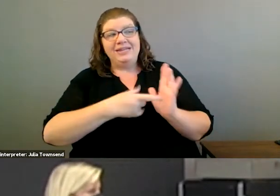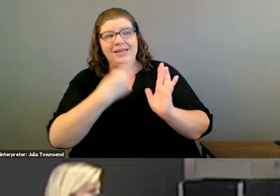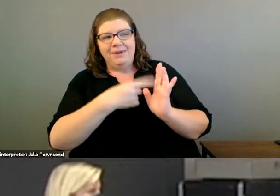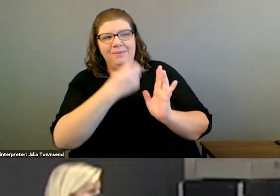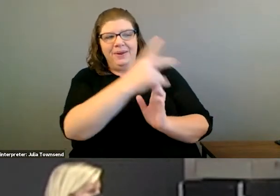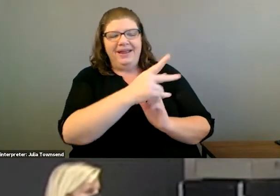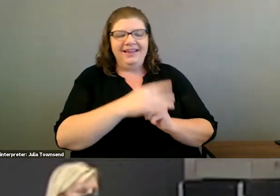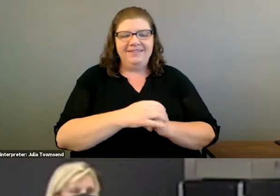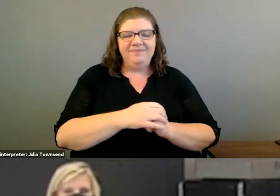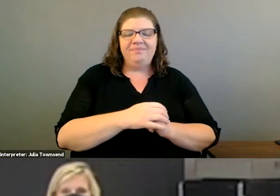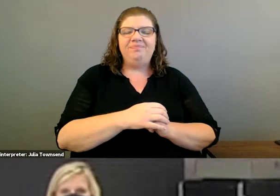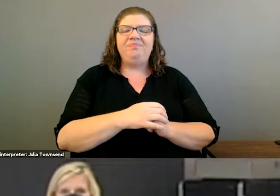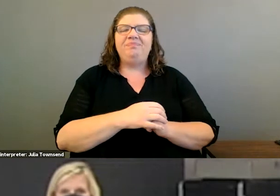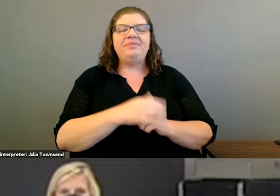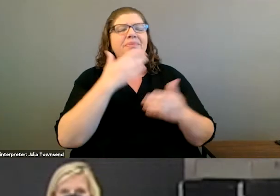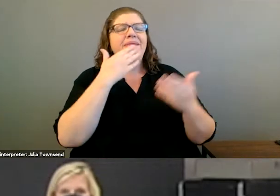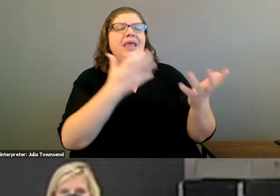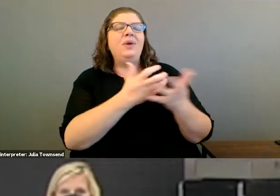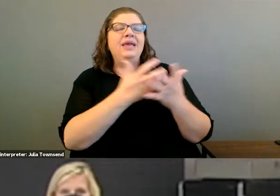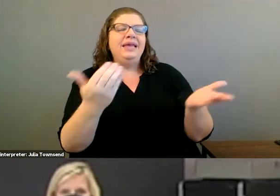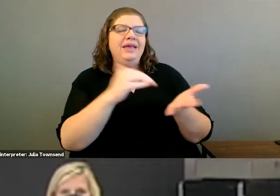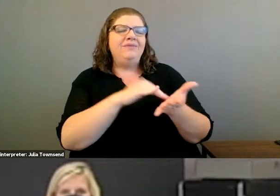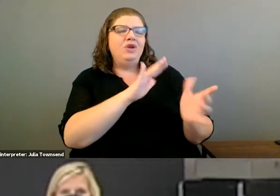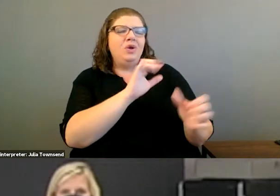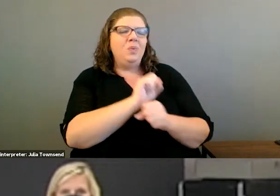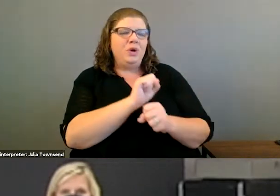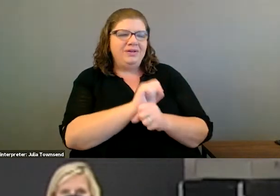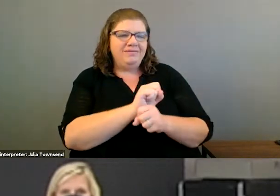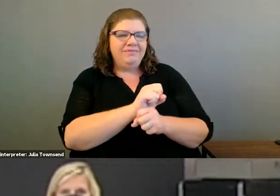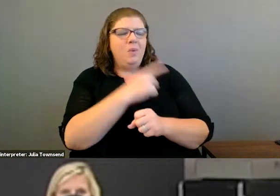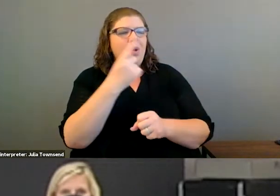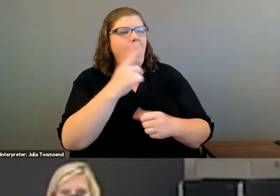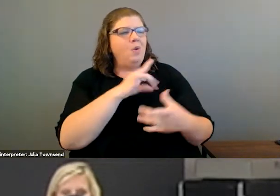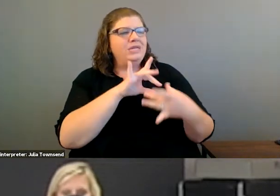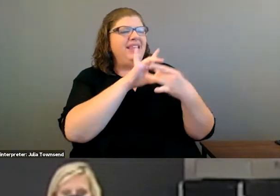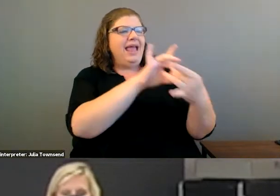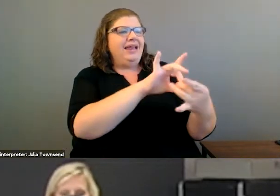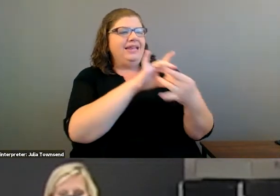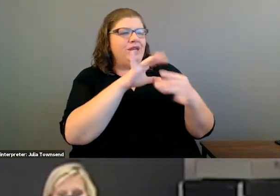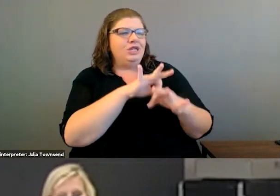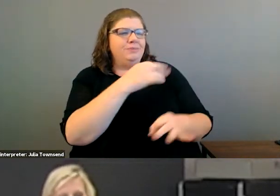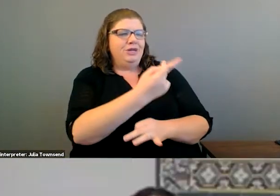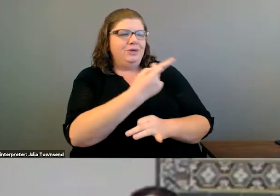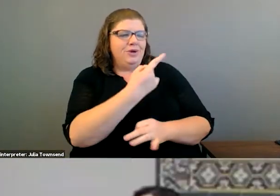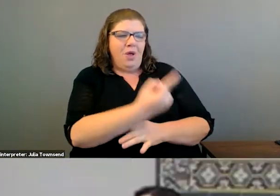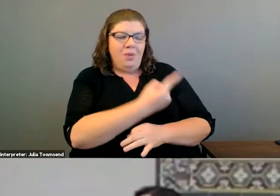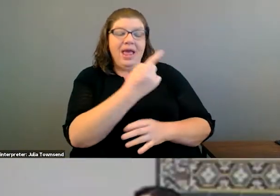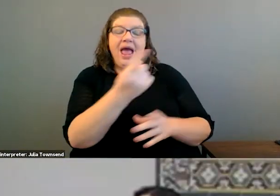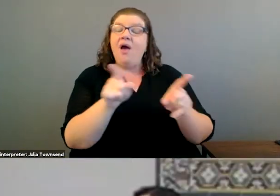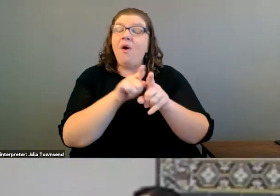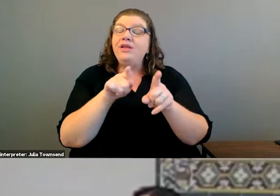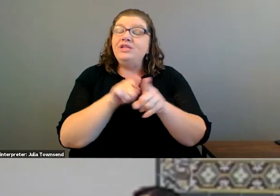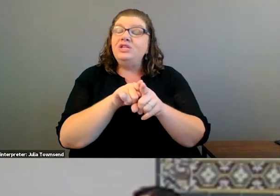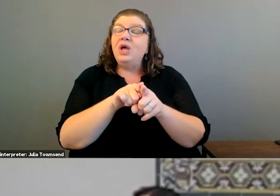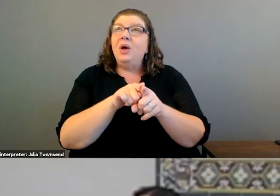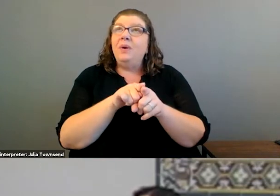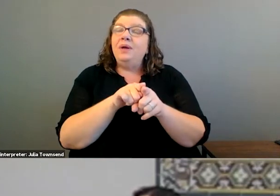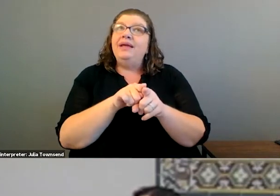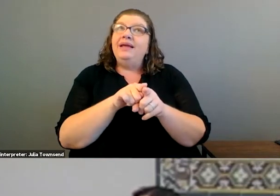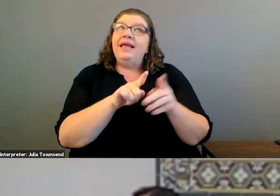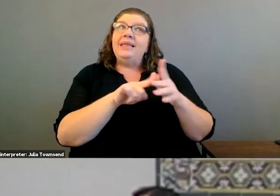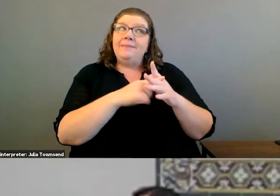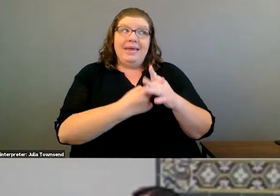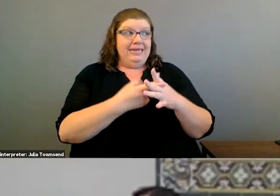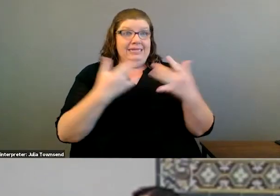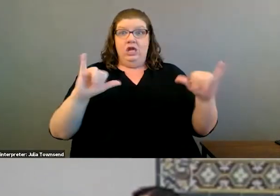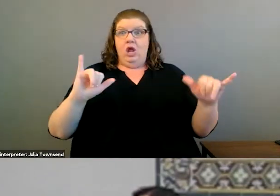much for your work, and we'll always be those fiscal kindred spirits. So thank you. And also, you're at the beginning. We're still all here. Remember,